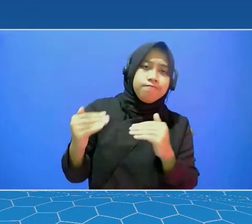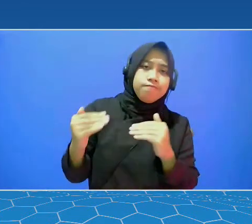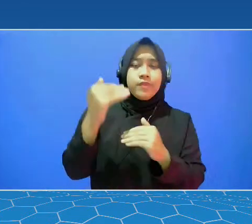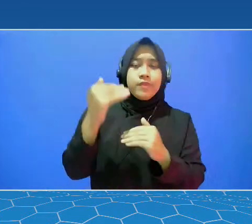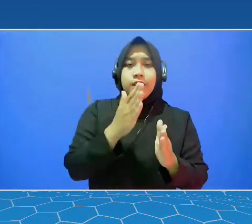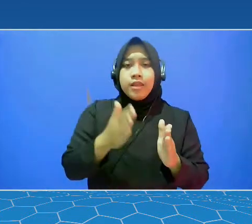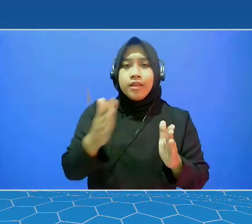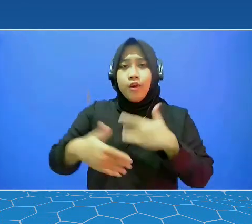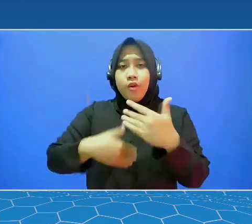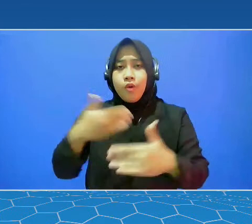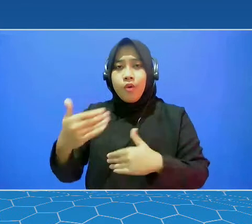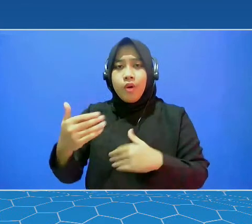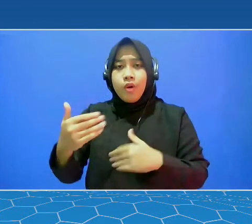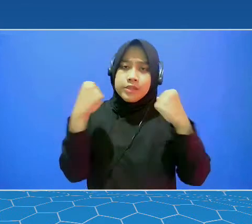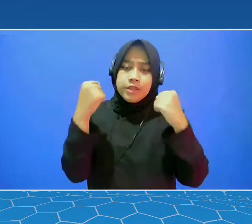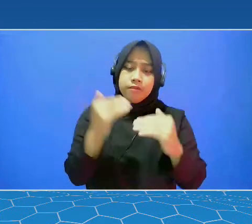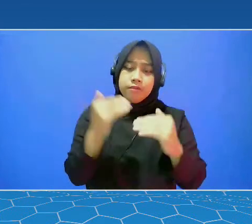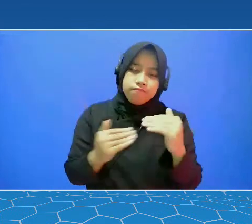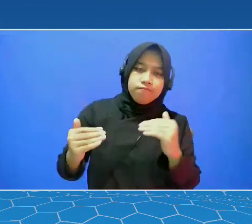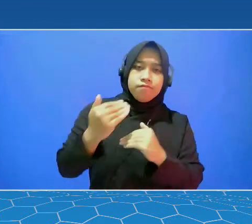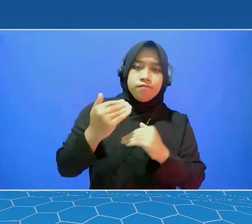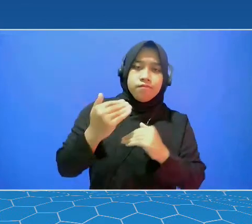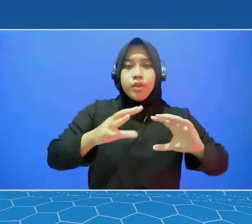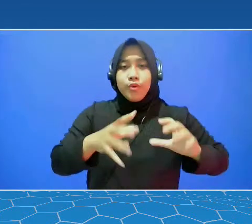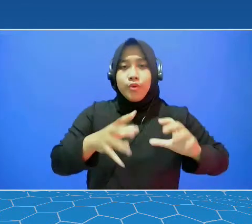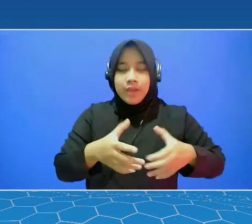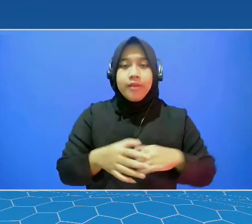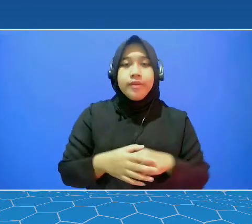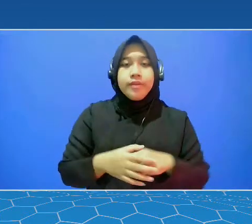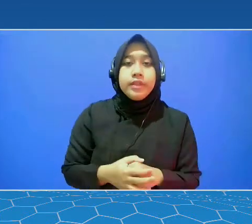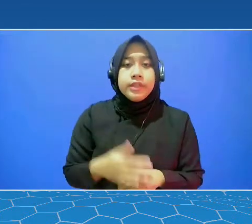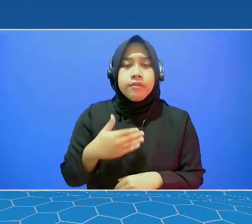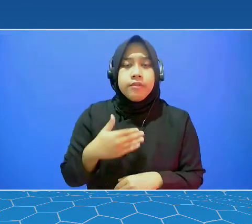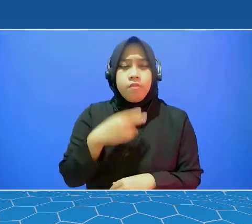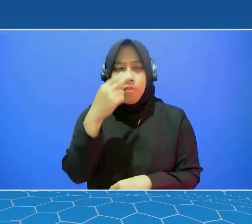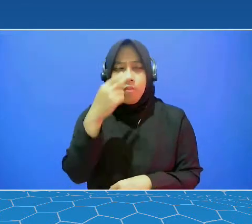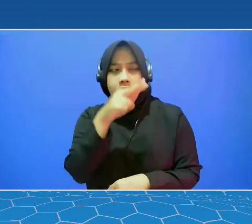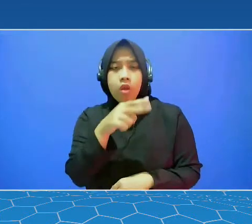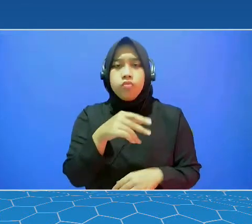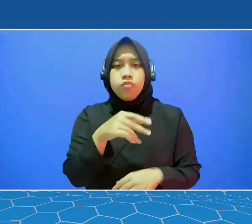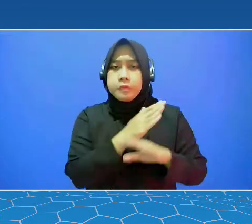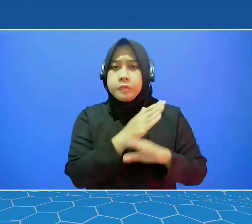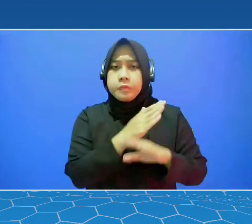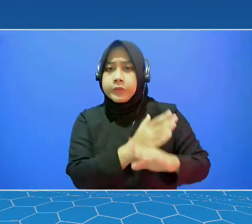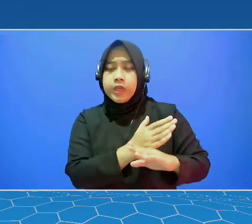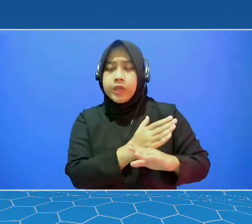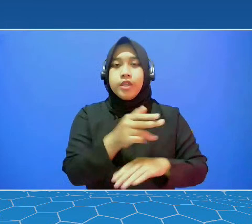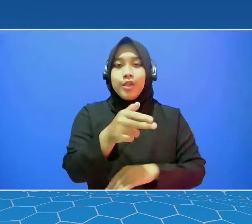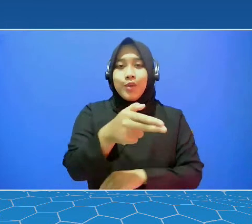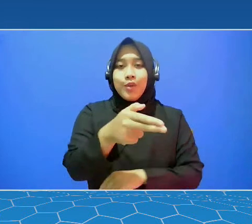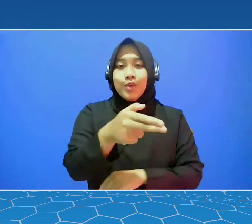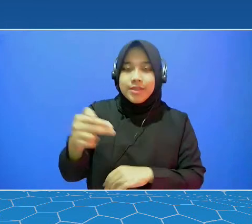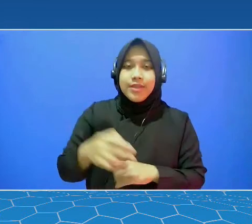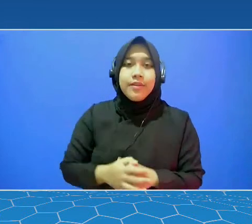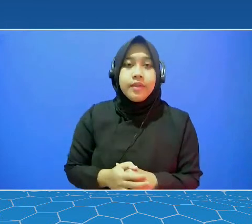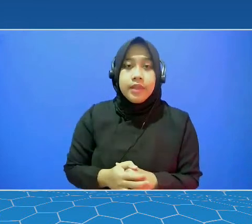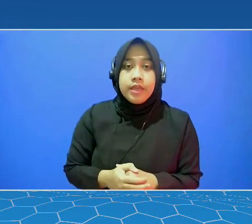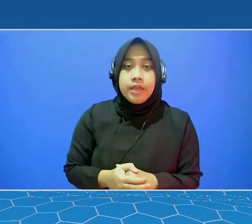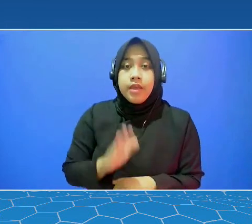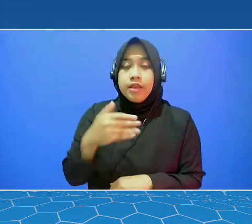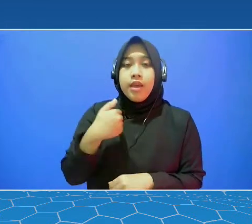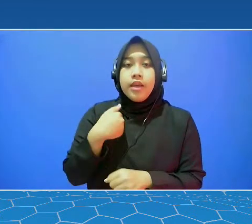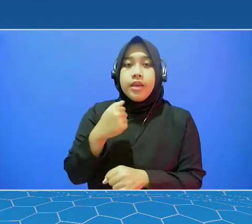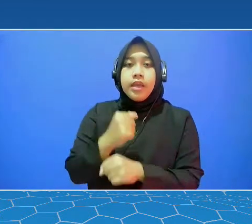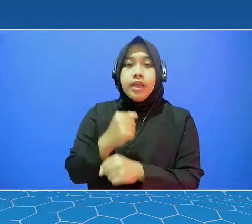non-NCD responses can help with that. And then, of course, here in Indonesia specifically this year, we have the G20. And so there's a